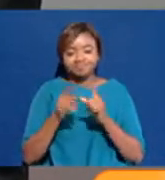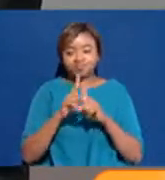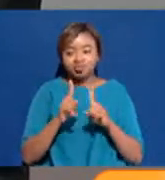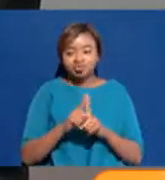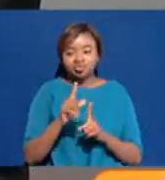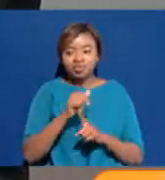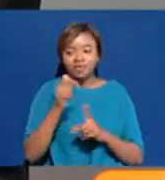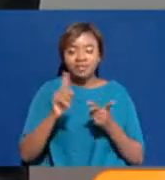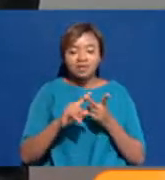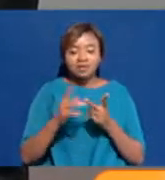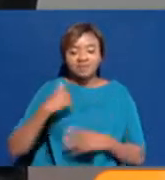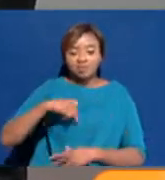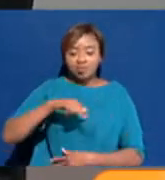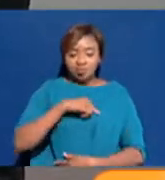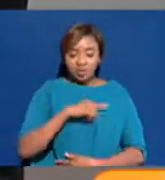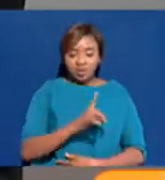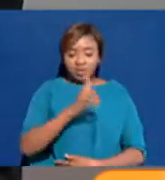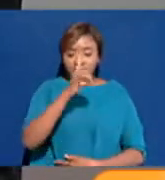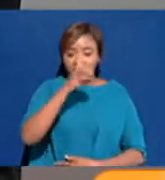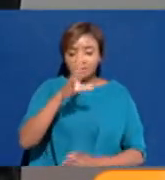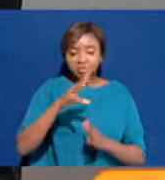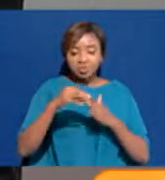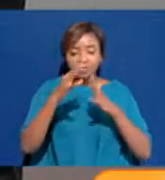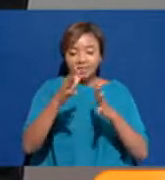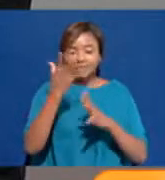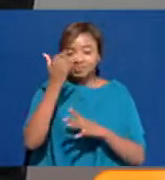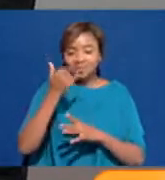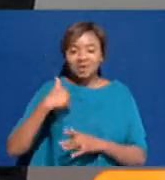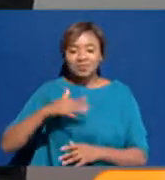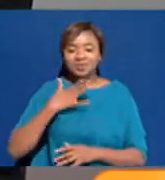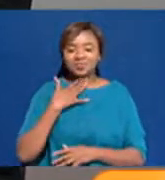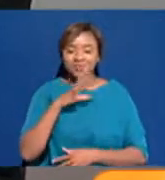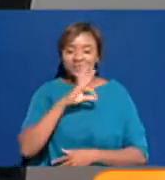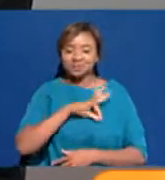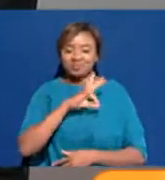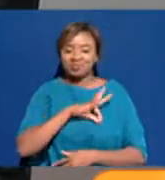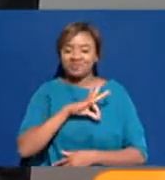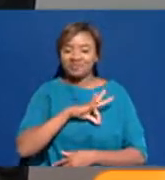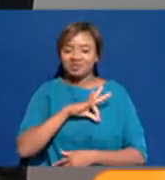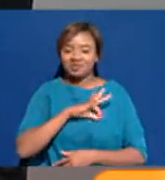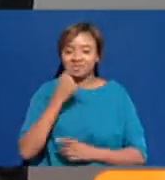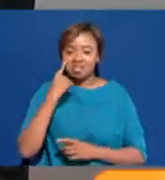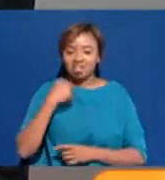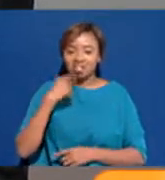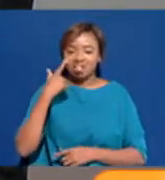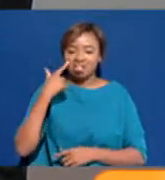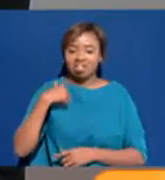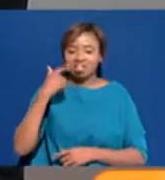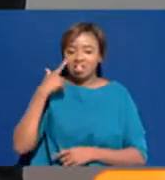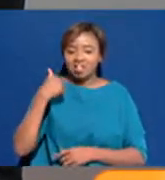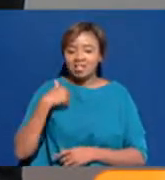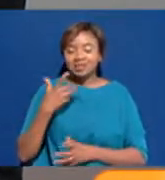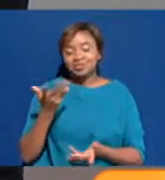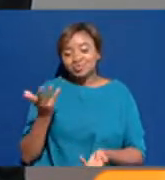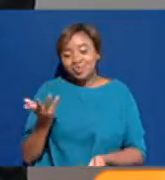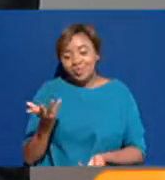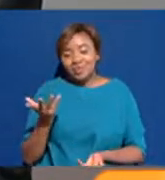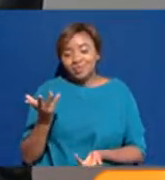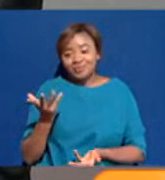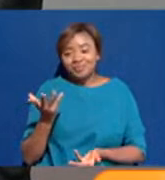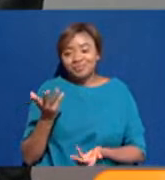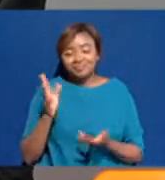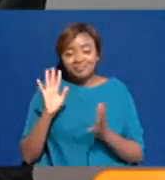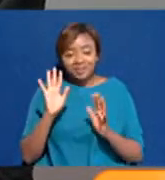us, religious, because sometimes we seek gains. And it's a give and take. So in order to